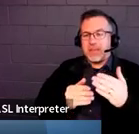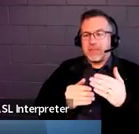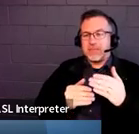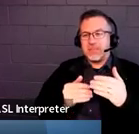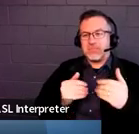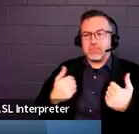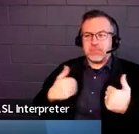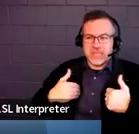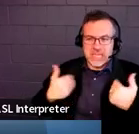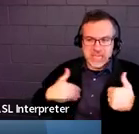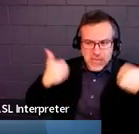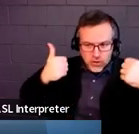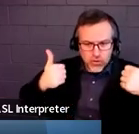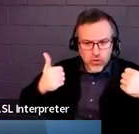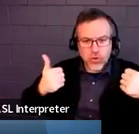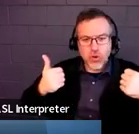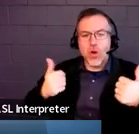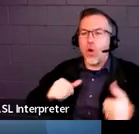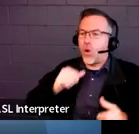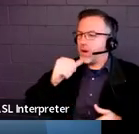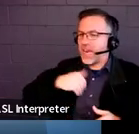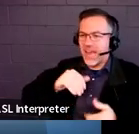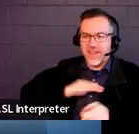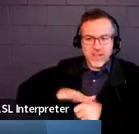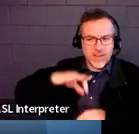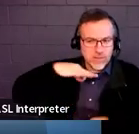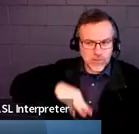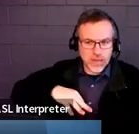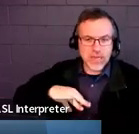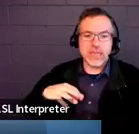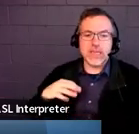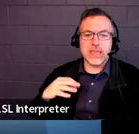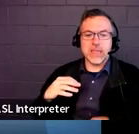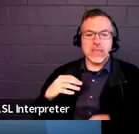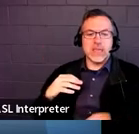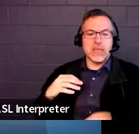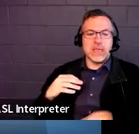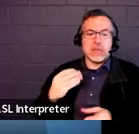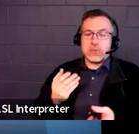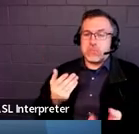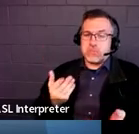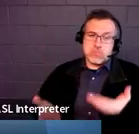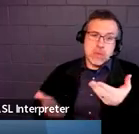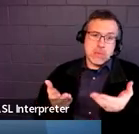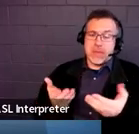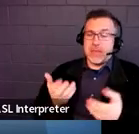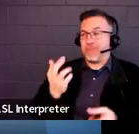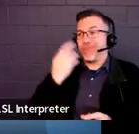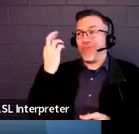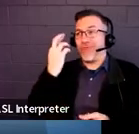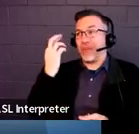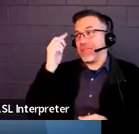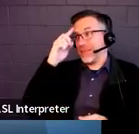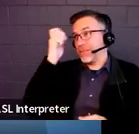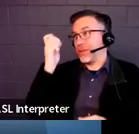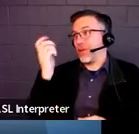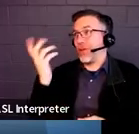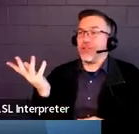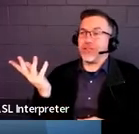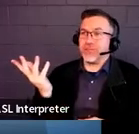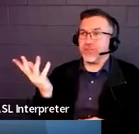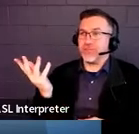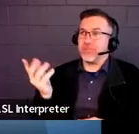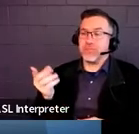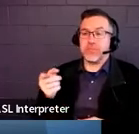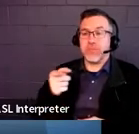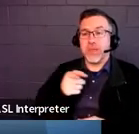interrupted education, whether it was because of McKinney-Vento, whether it was whether it is because of they